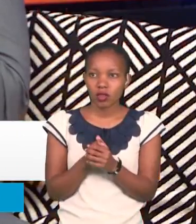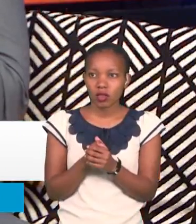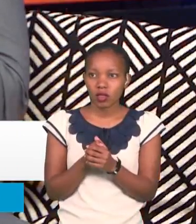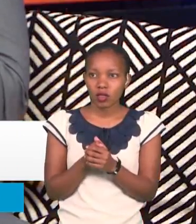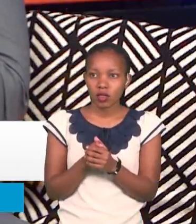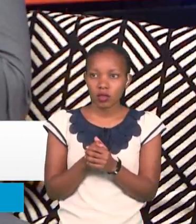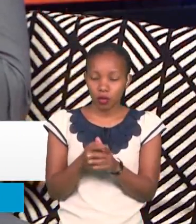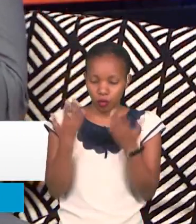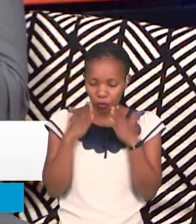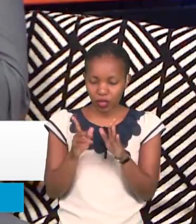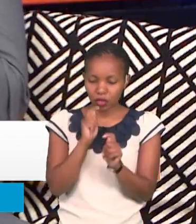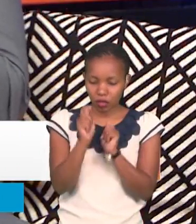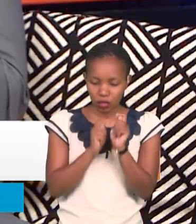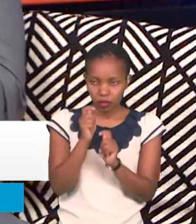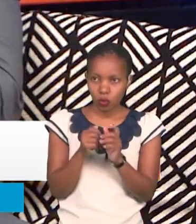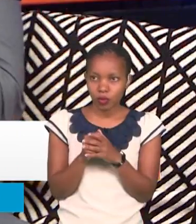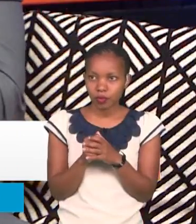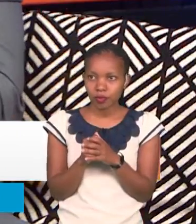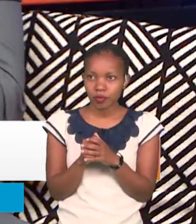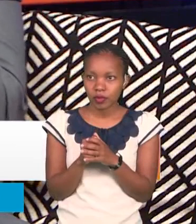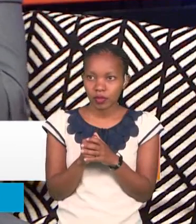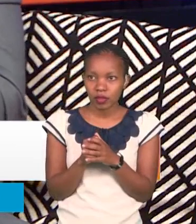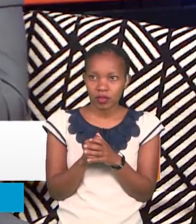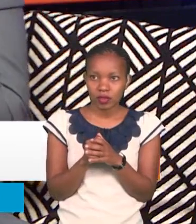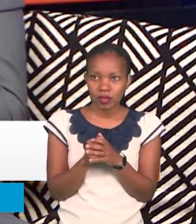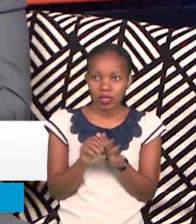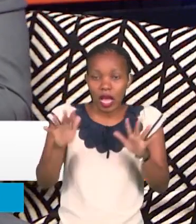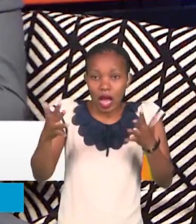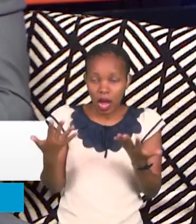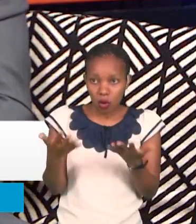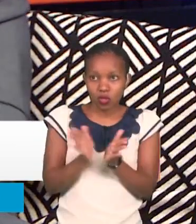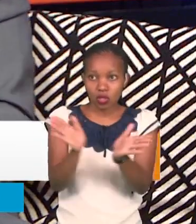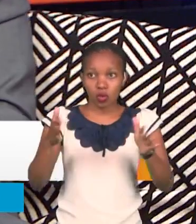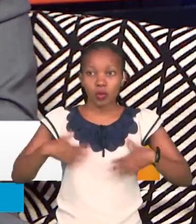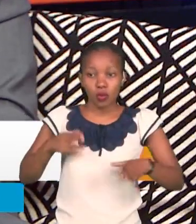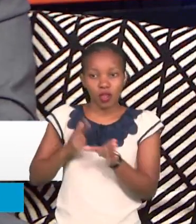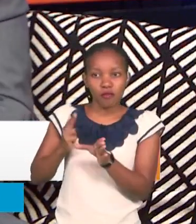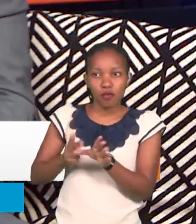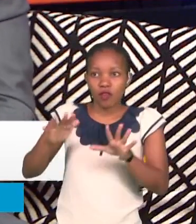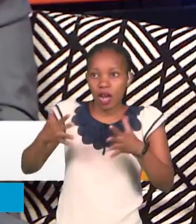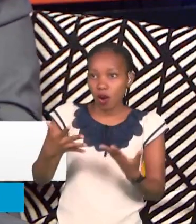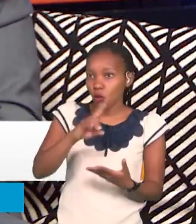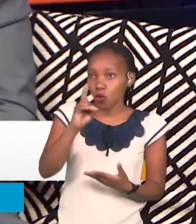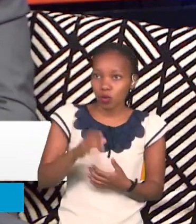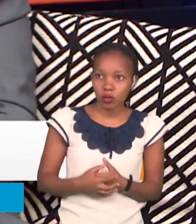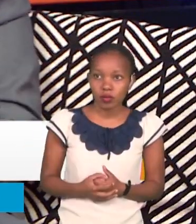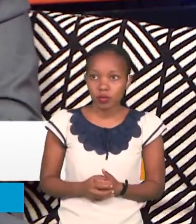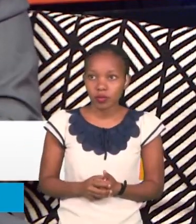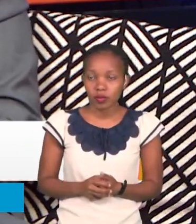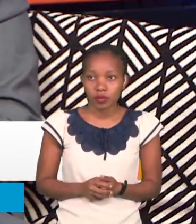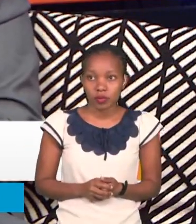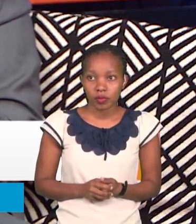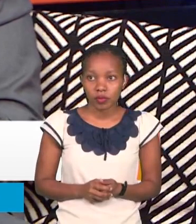up the interview, mm-hmm. how exactly is the public, or how can the public get involved? The common Mwananchi on the ground, how can they get